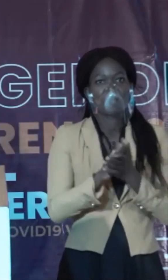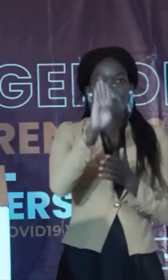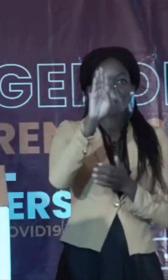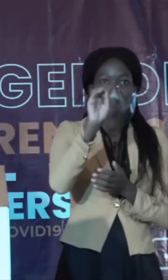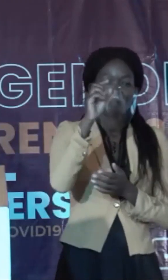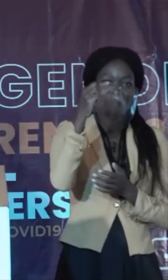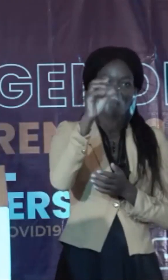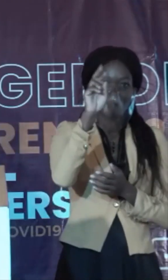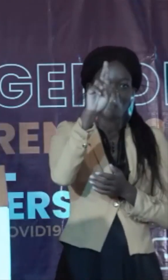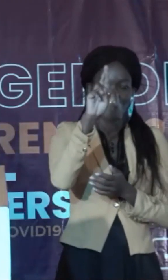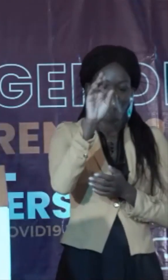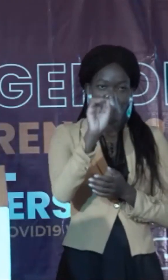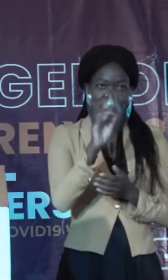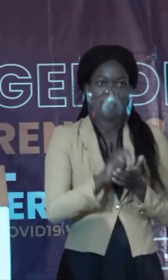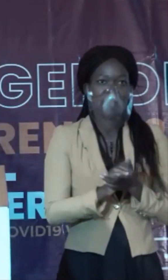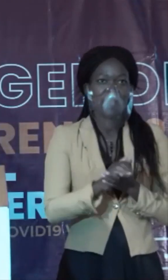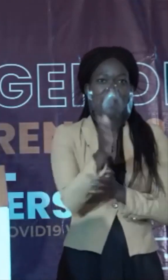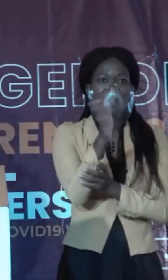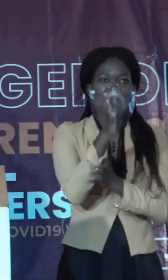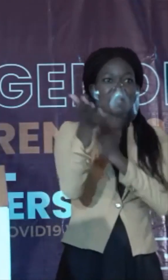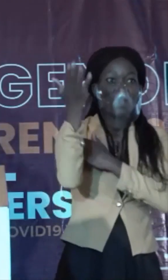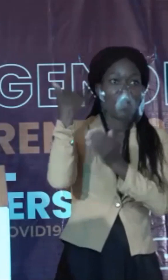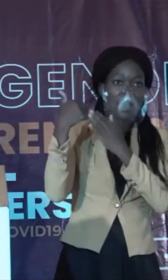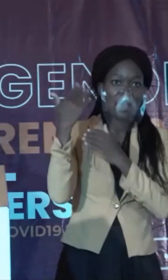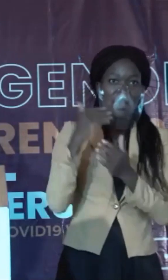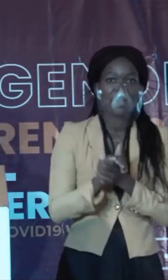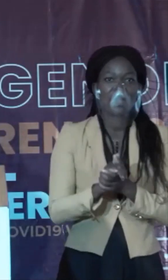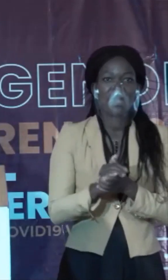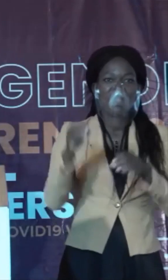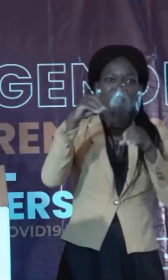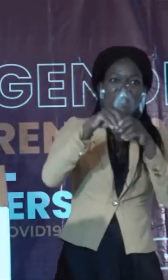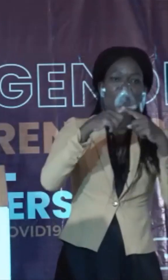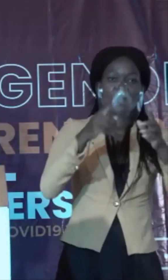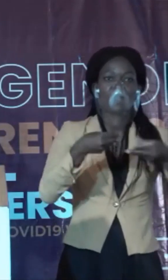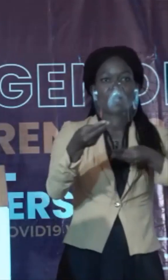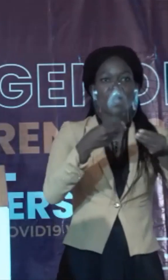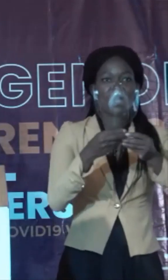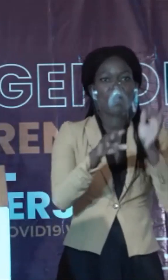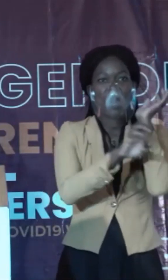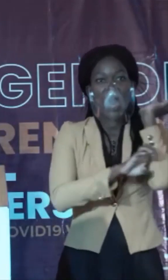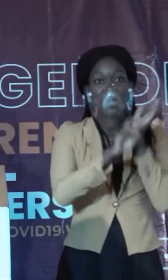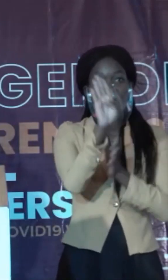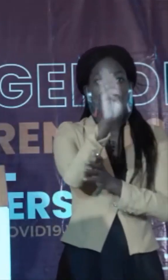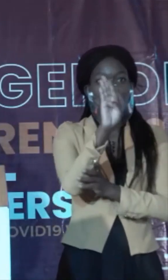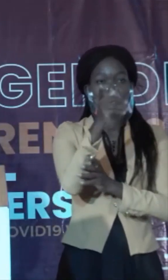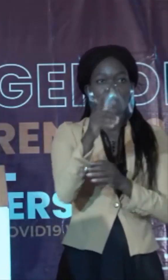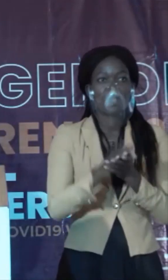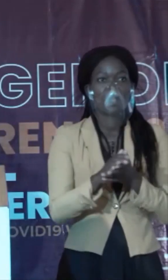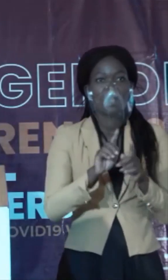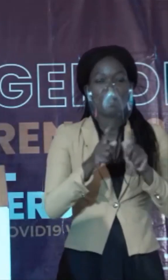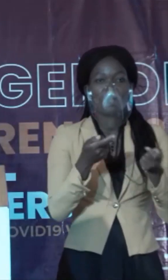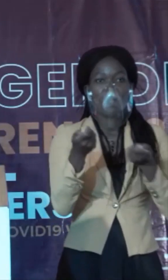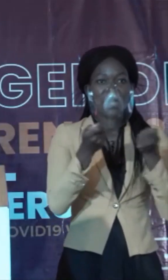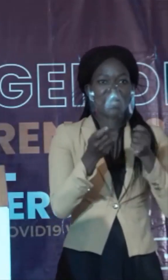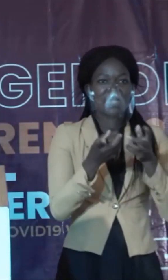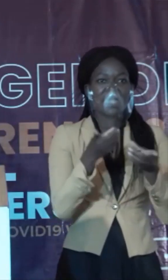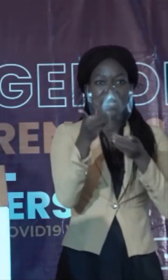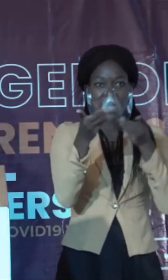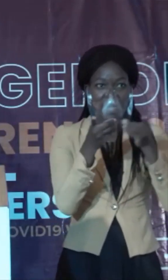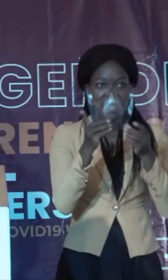Kenewendo, former Minister of Investment and Trade in Botswana and Managing Director of Kenewendo